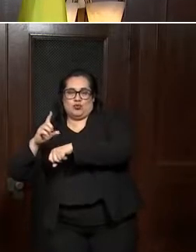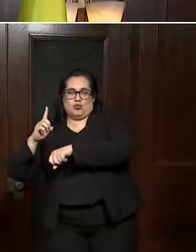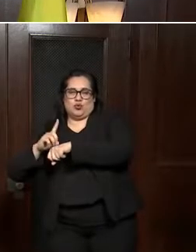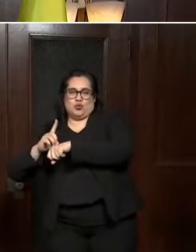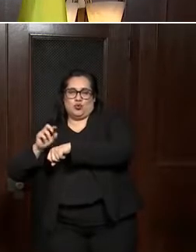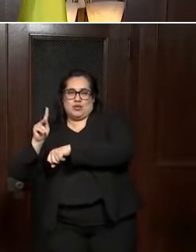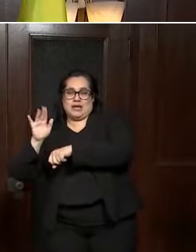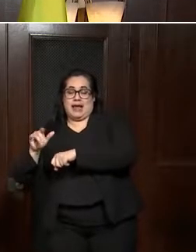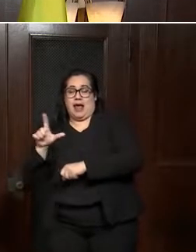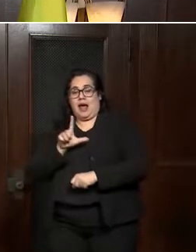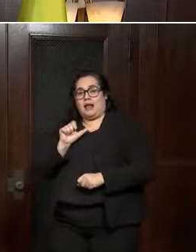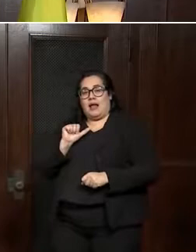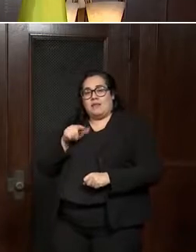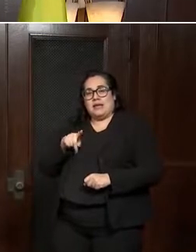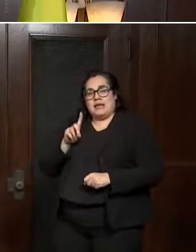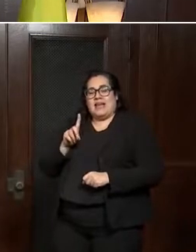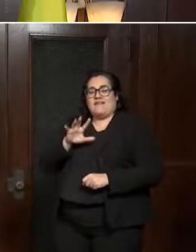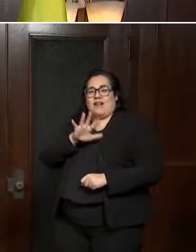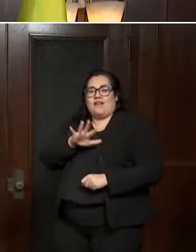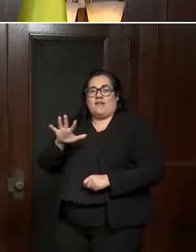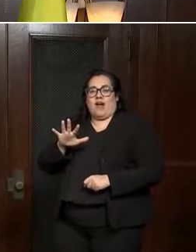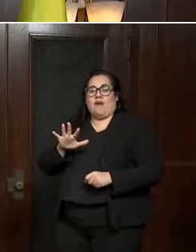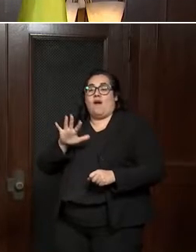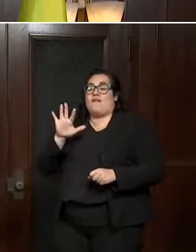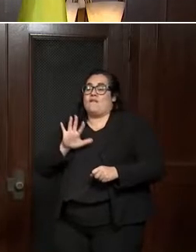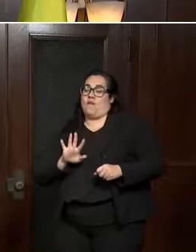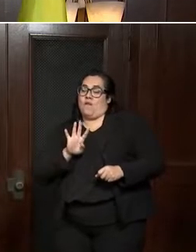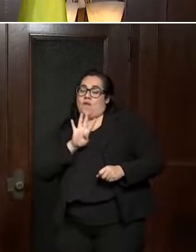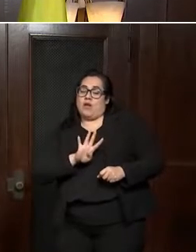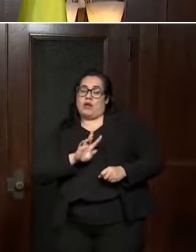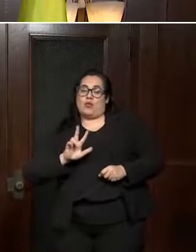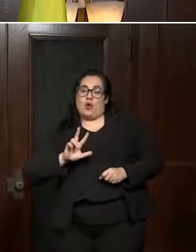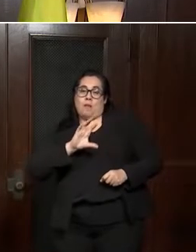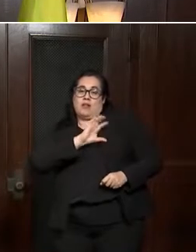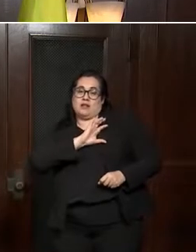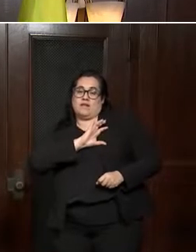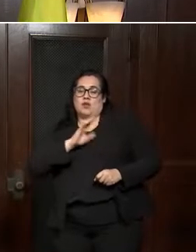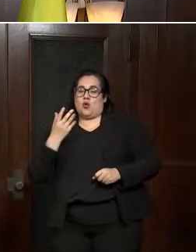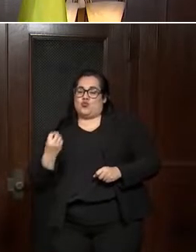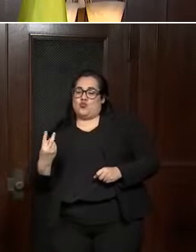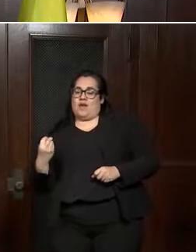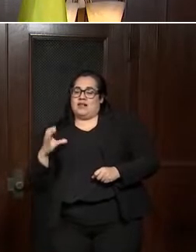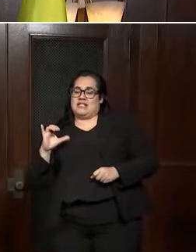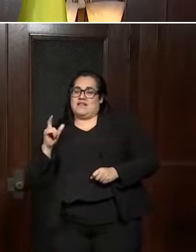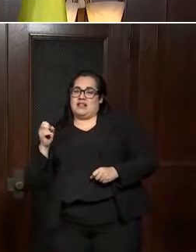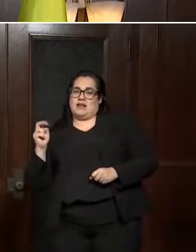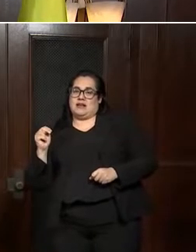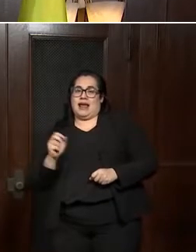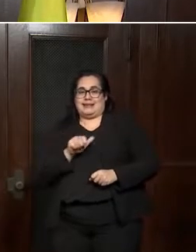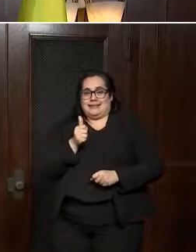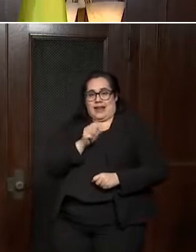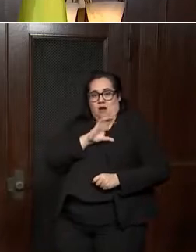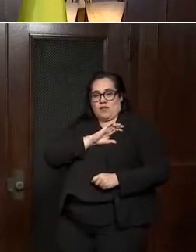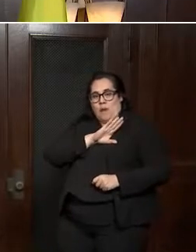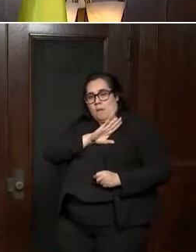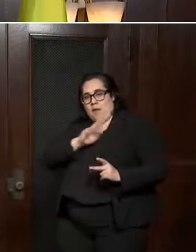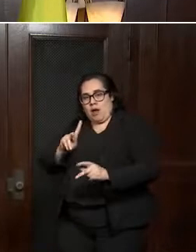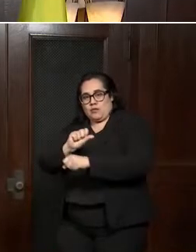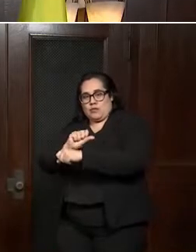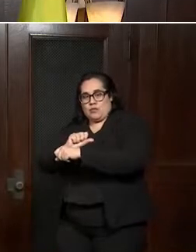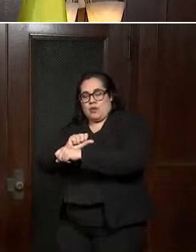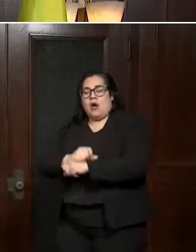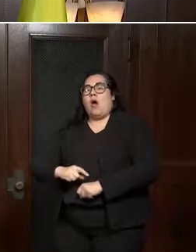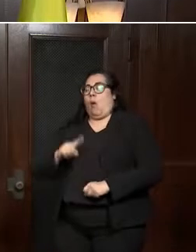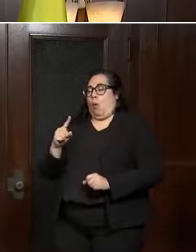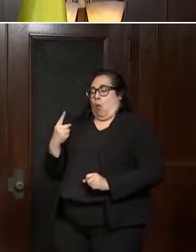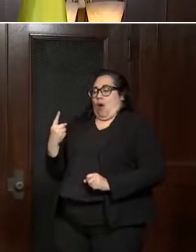it's 55 with 43 police officers and 12 civilians. 10 officers are returned to duty. It is